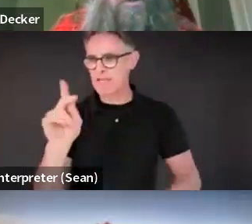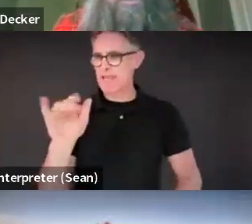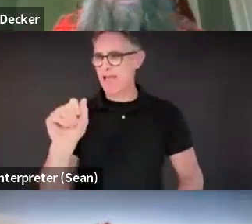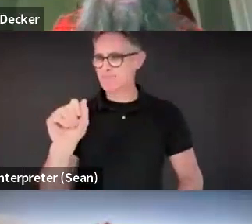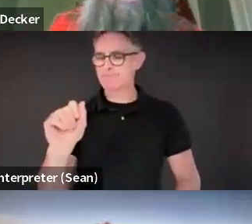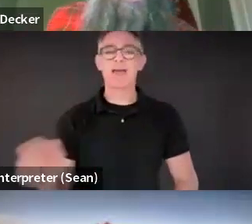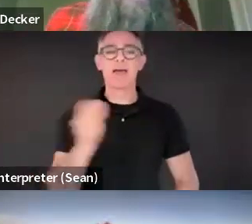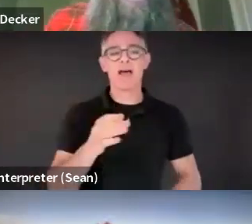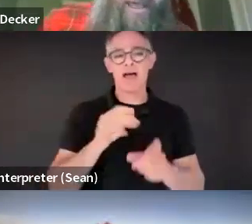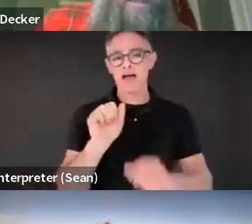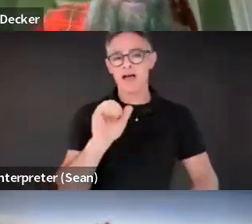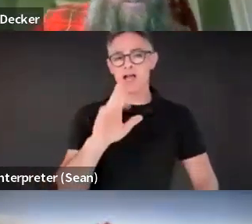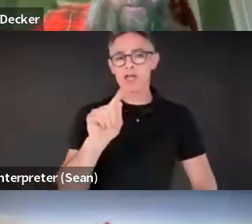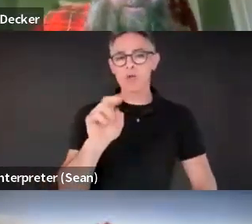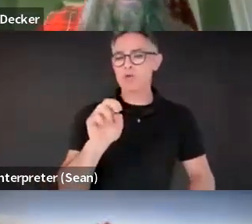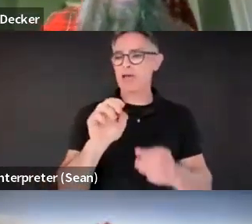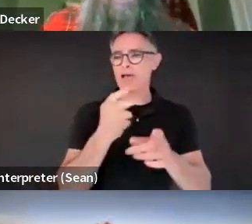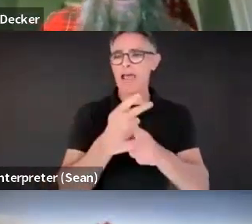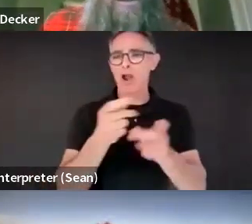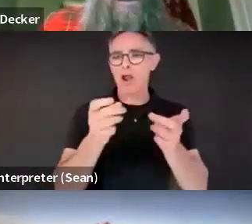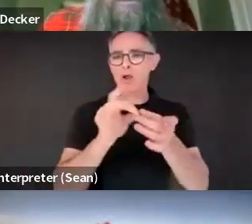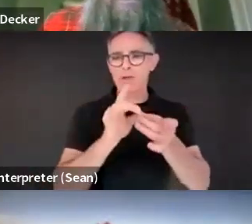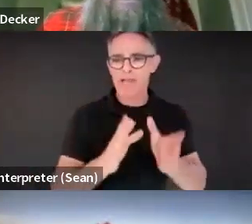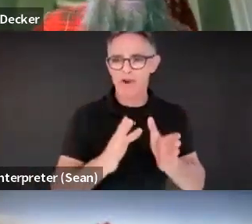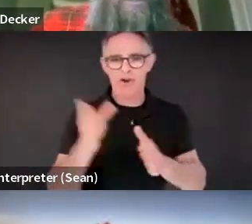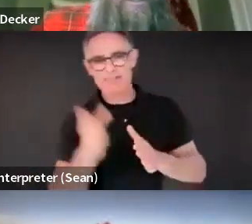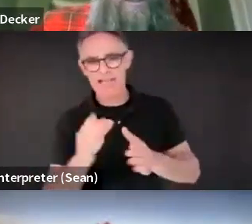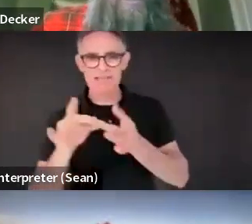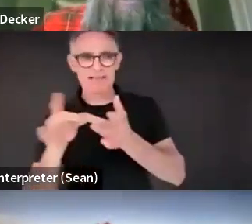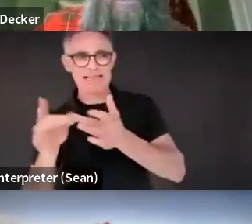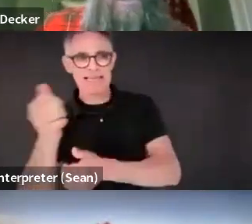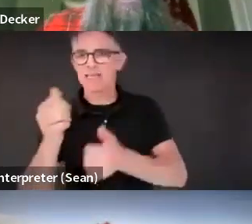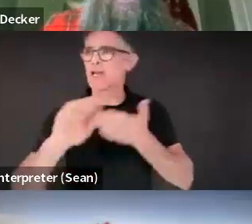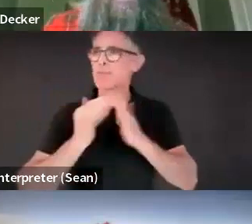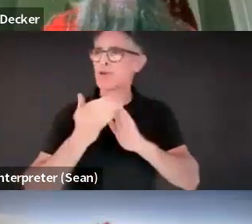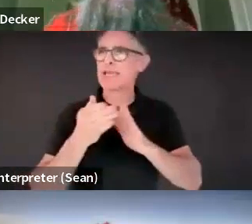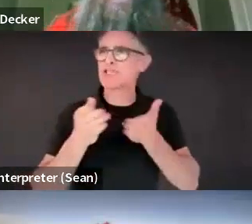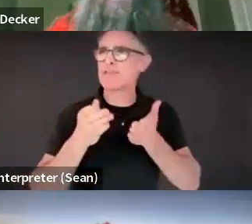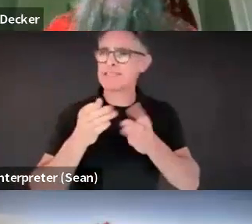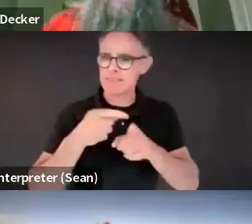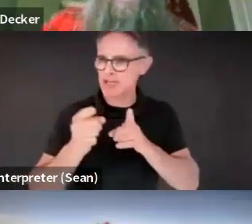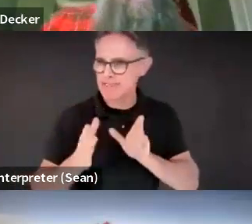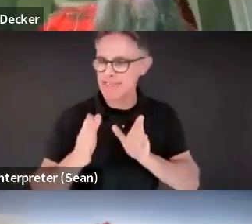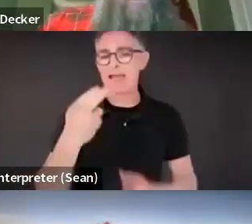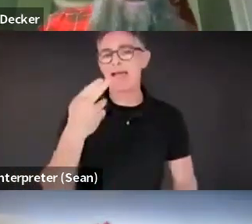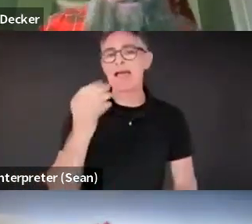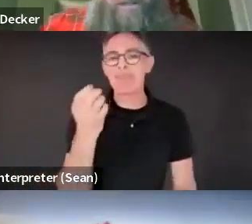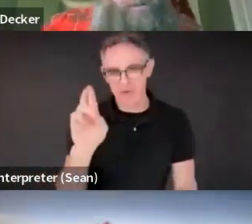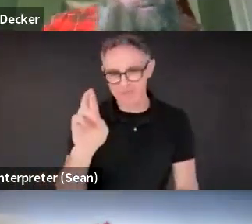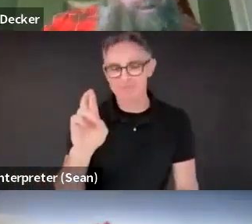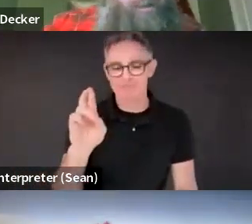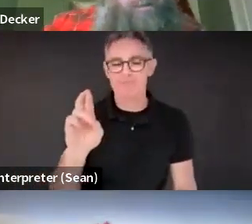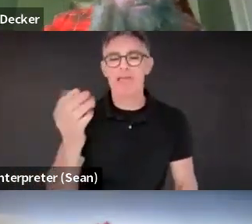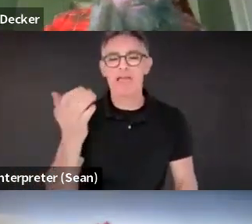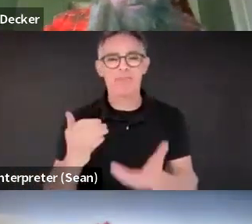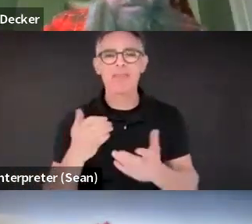Care Coordinator slash lead community services specialist Heather here as well. And then we've got, and